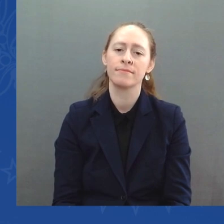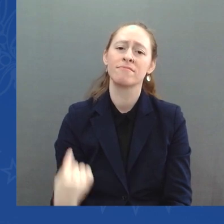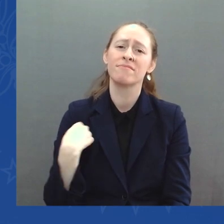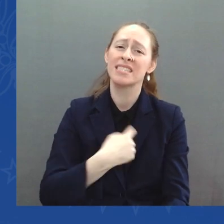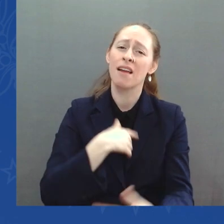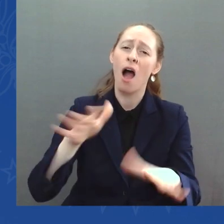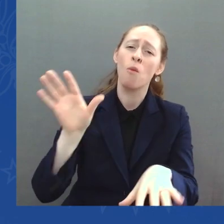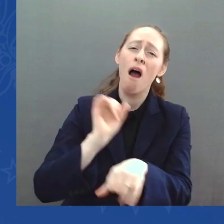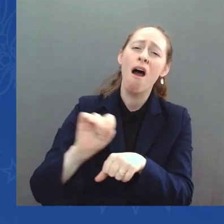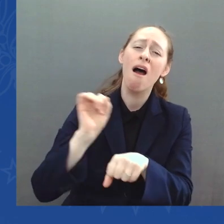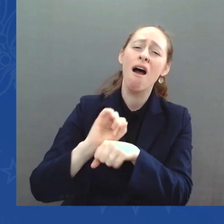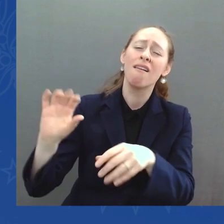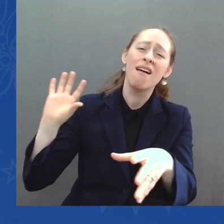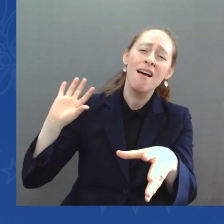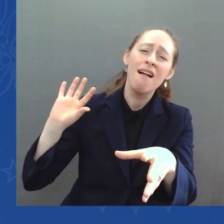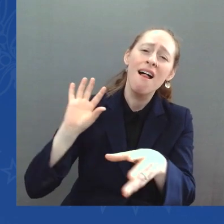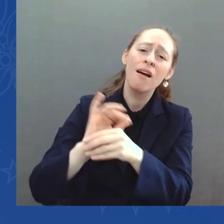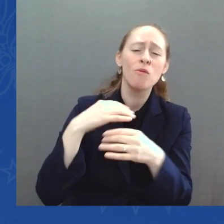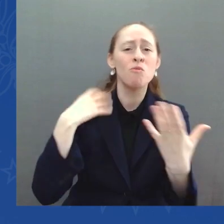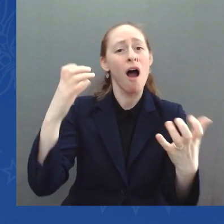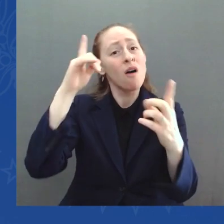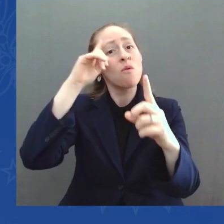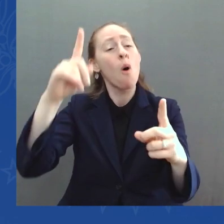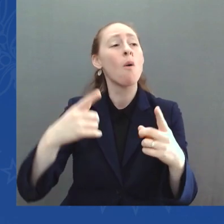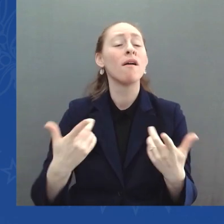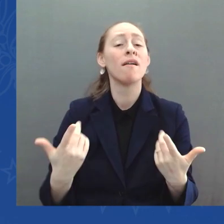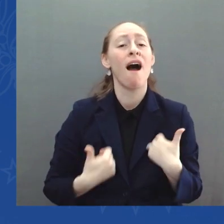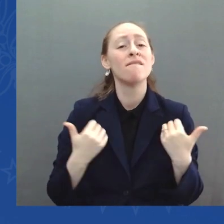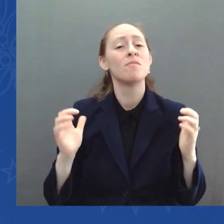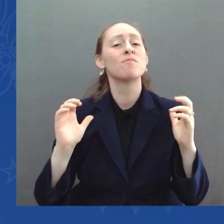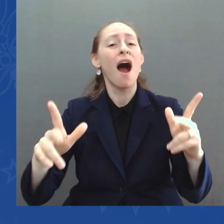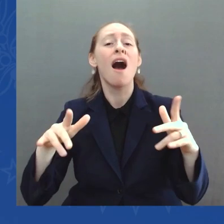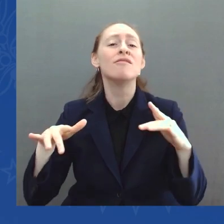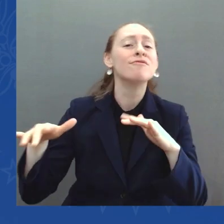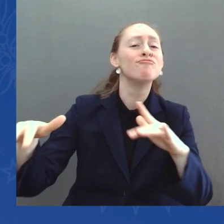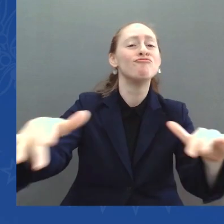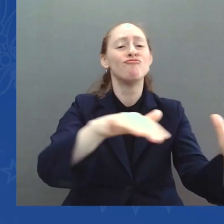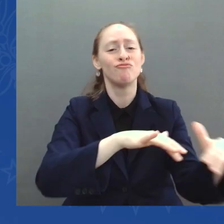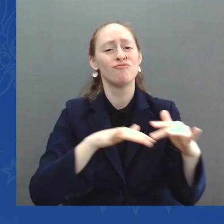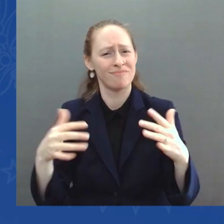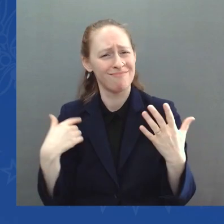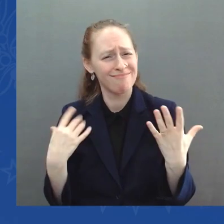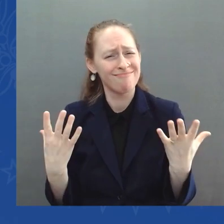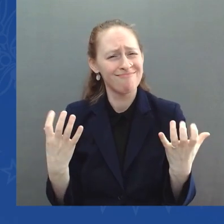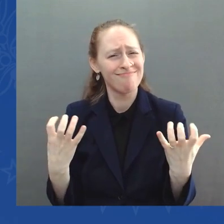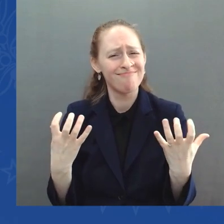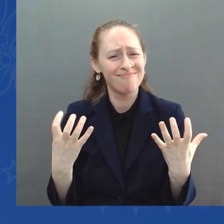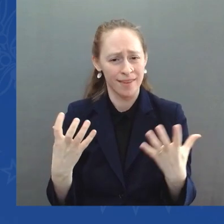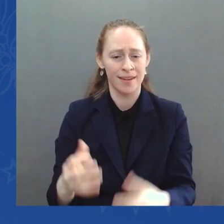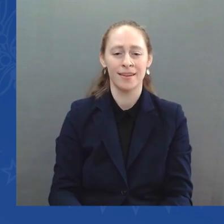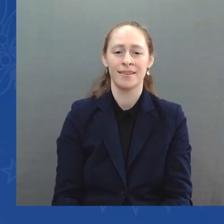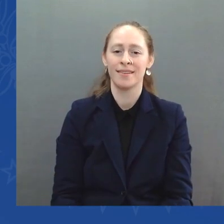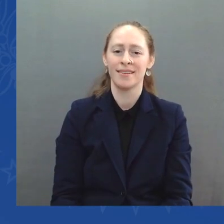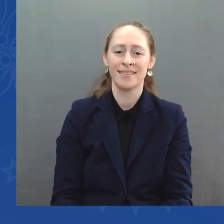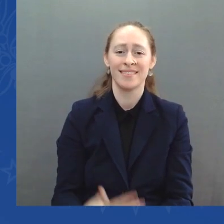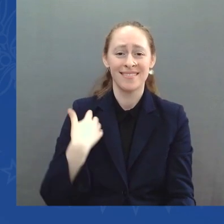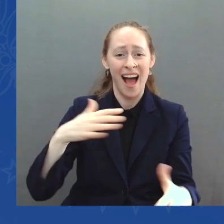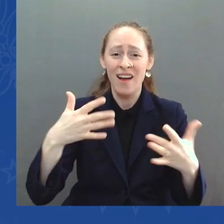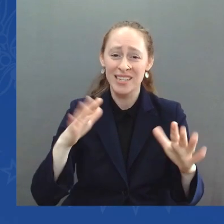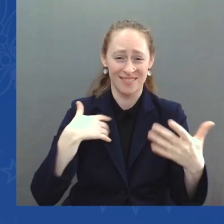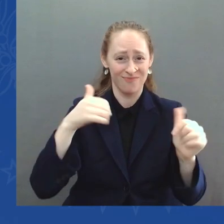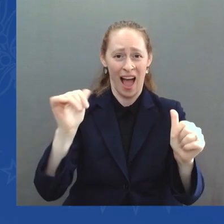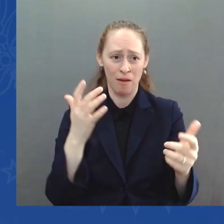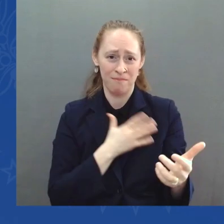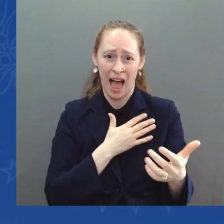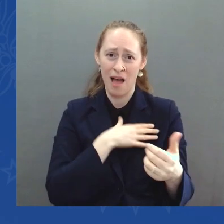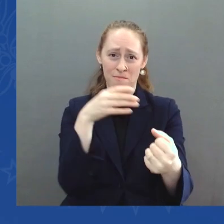resilience, pulled every lever of our government, called upon the goodness, decency, and patriotism of American people. Together, we